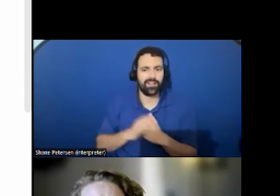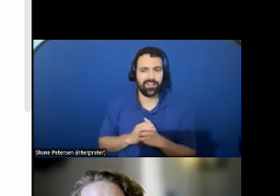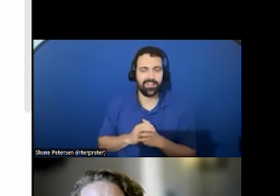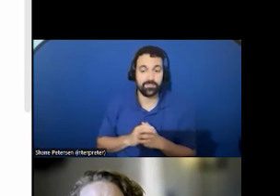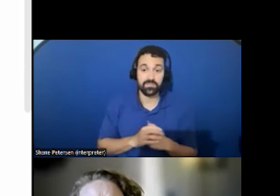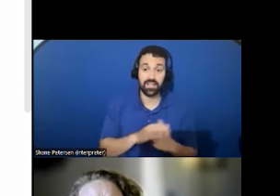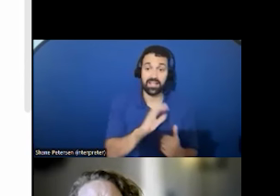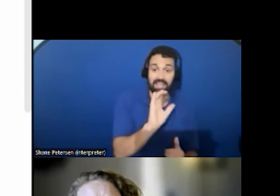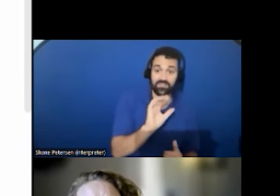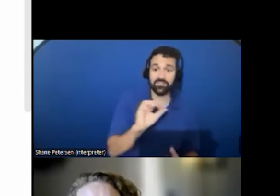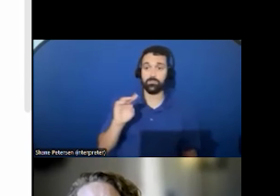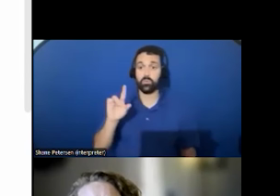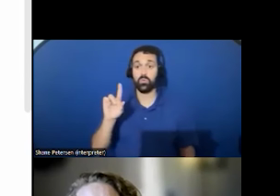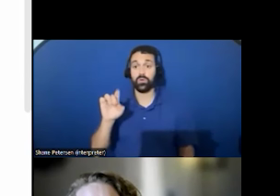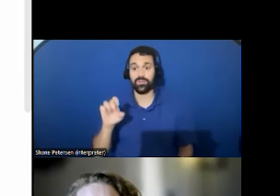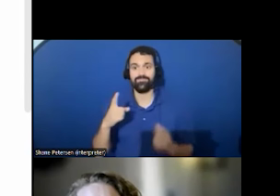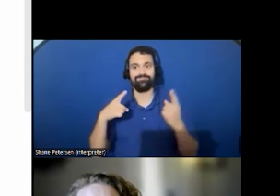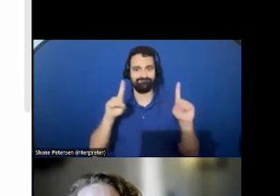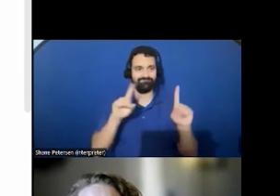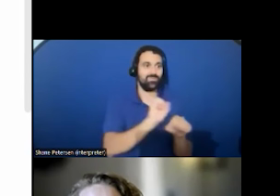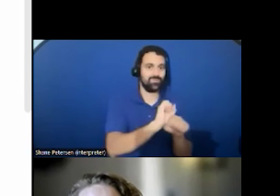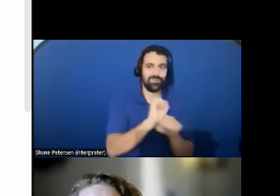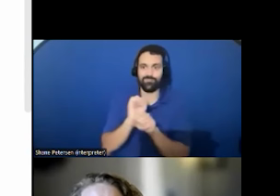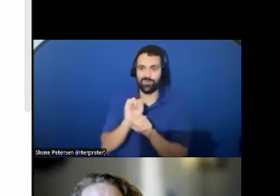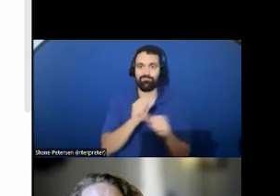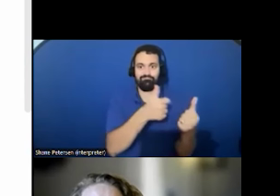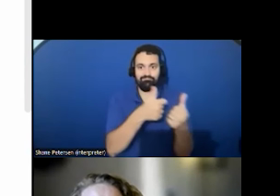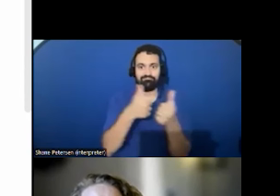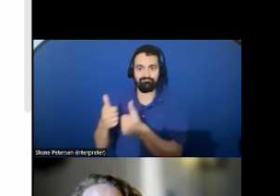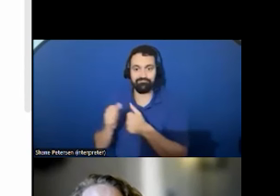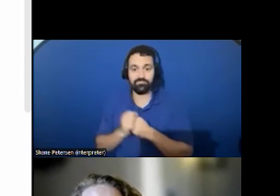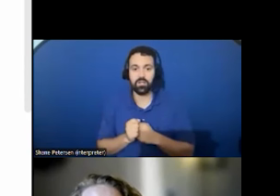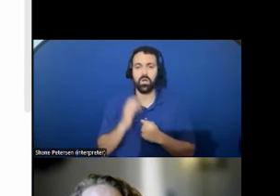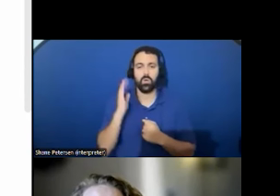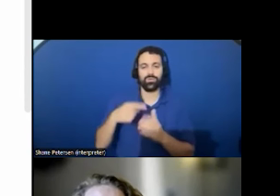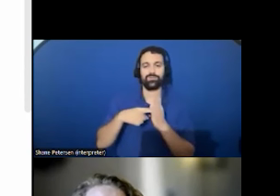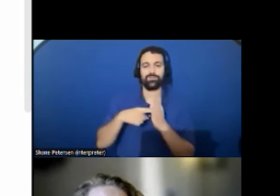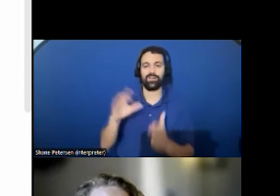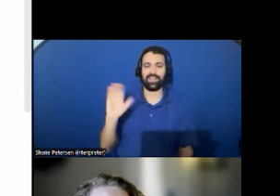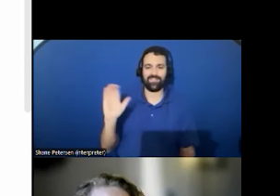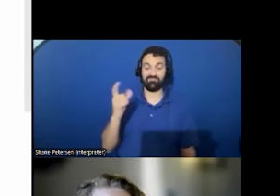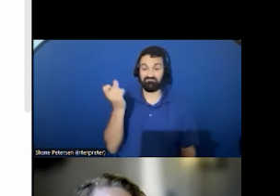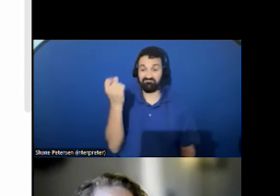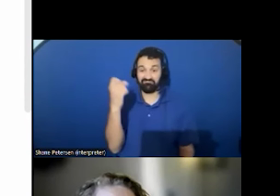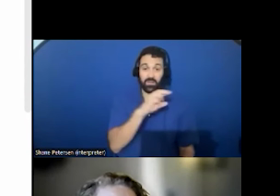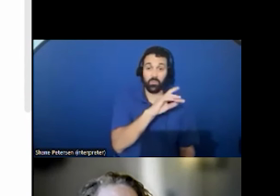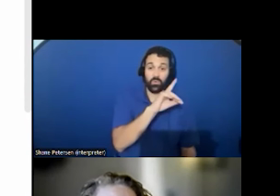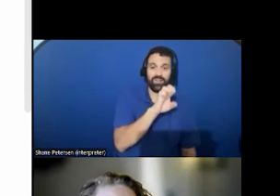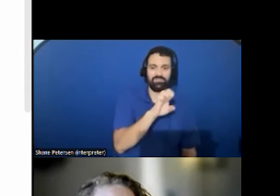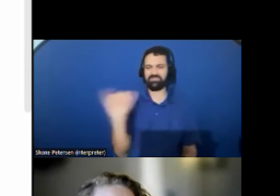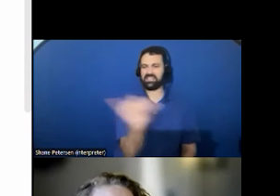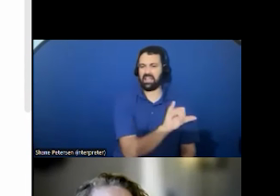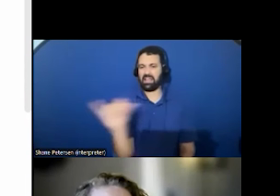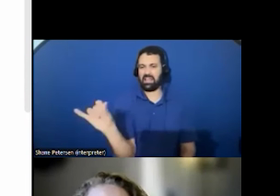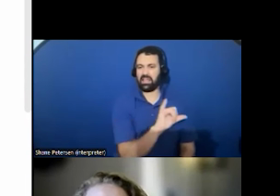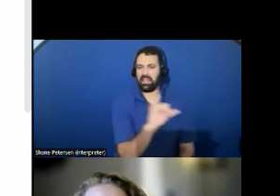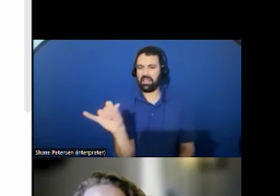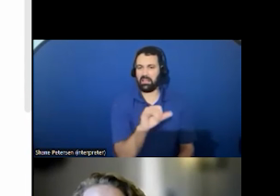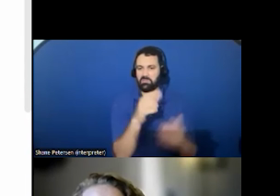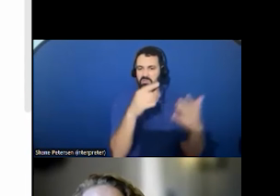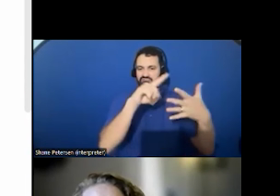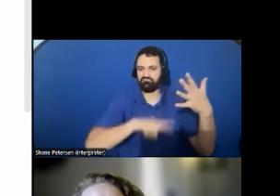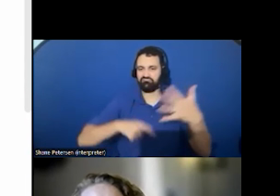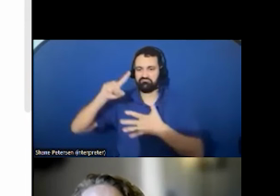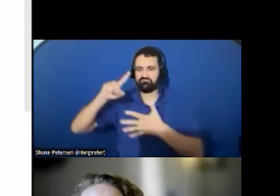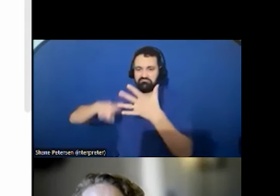Canvas and Moodle. What I'm going to do is demo it in Canvas, but it's the exact same features in both. So